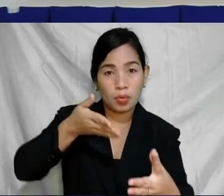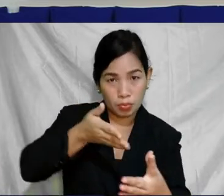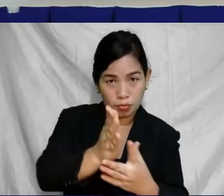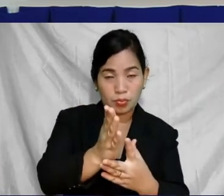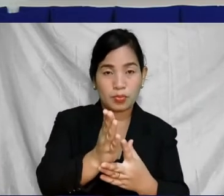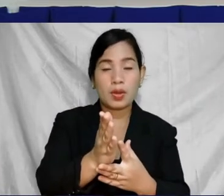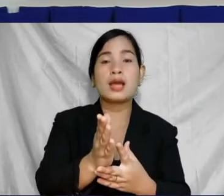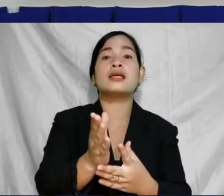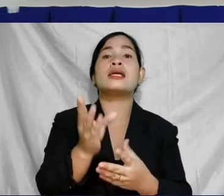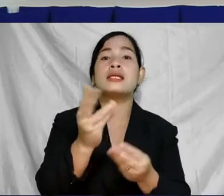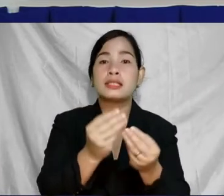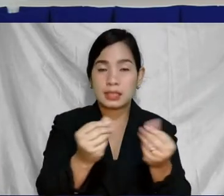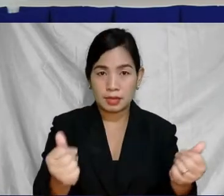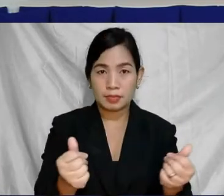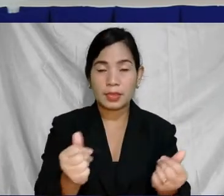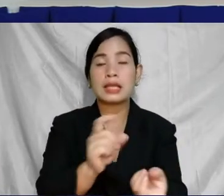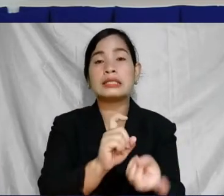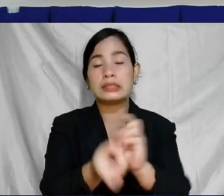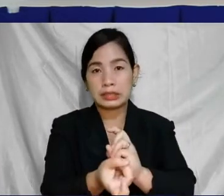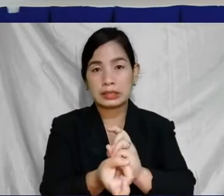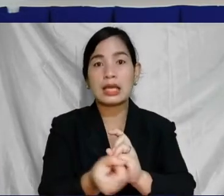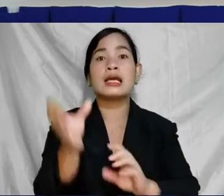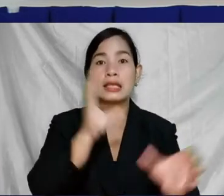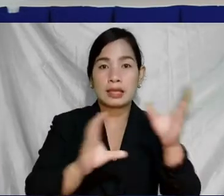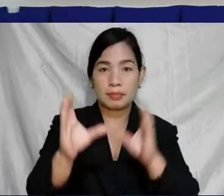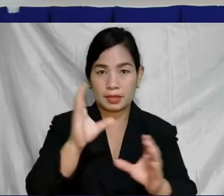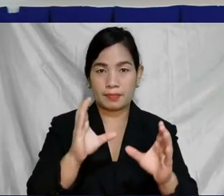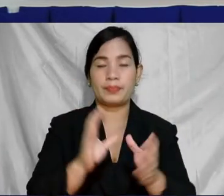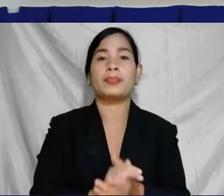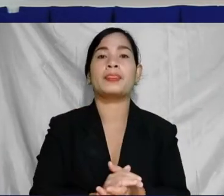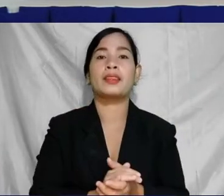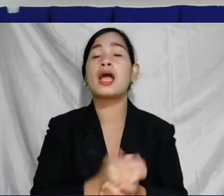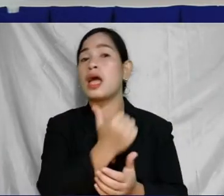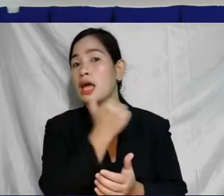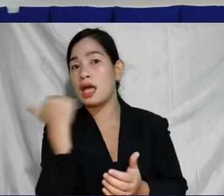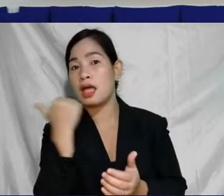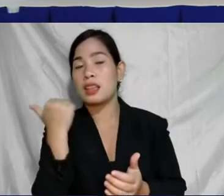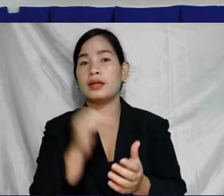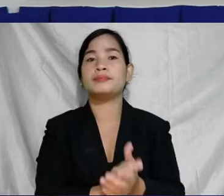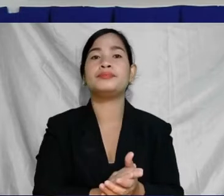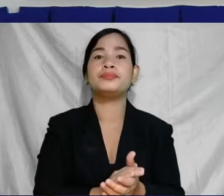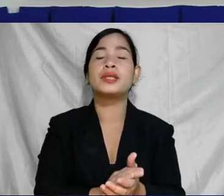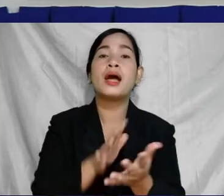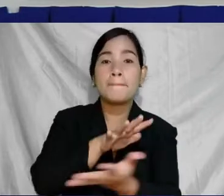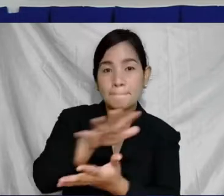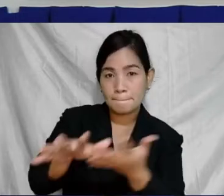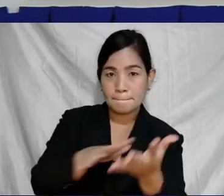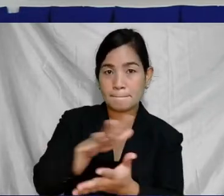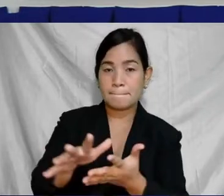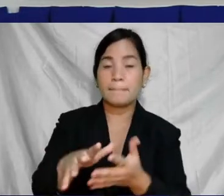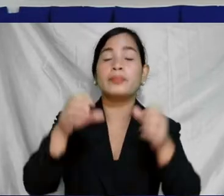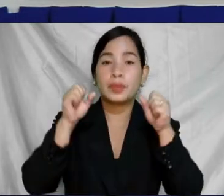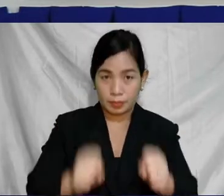change. On the other hand, components of mixture can still be separated in